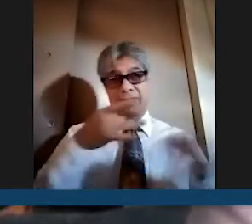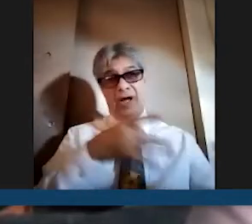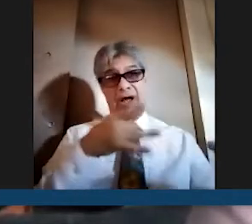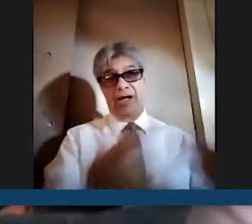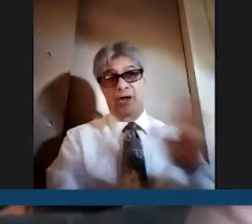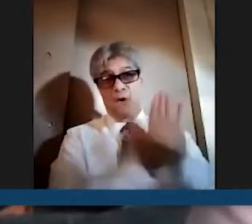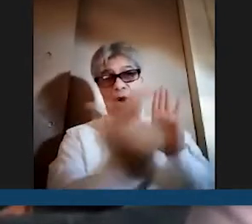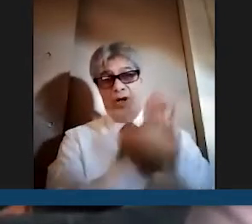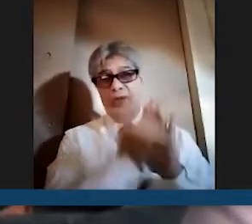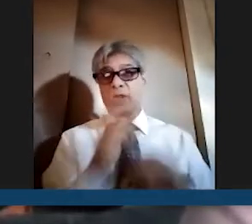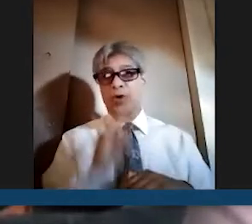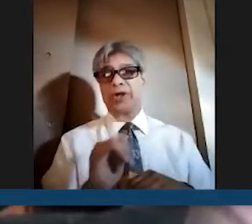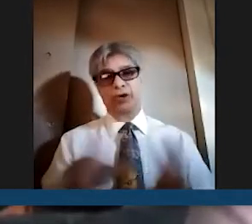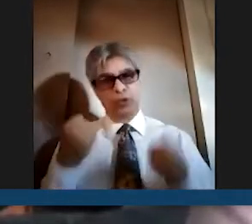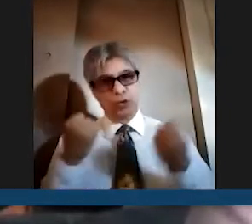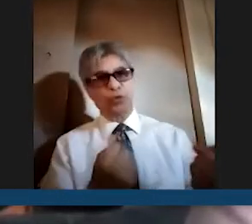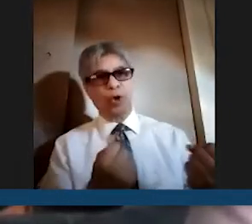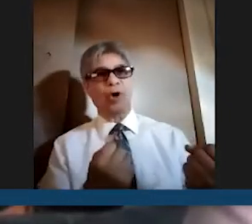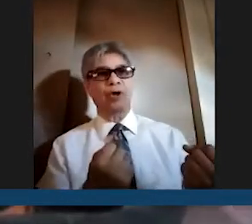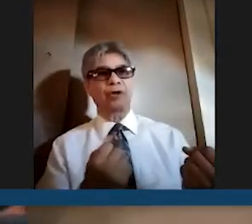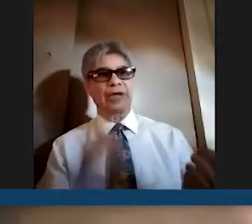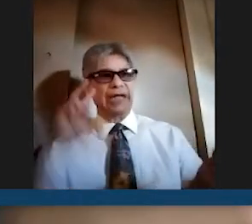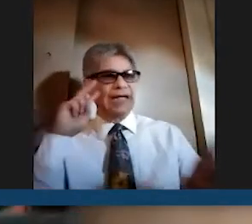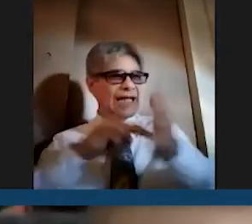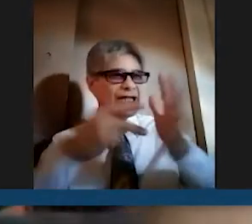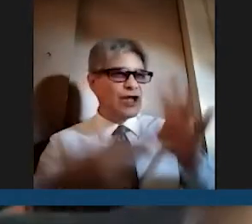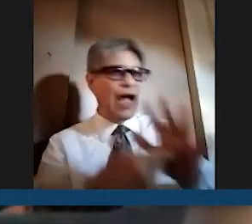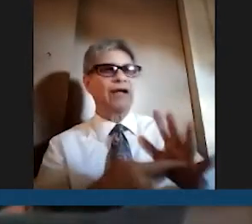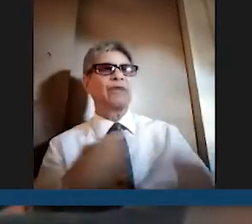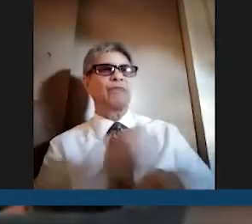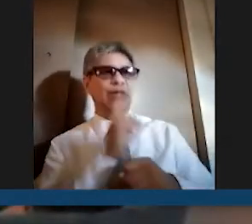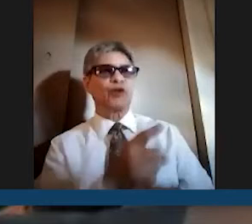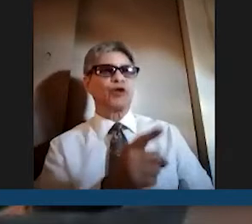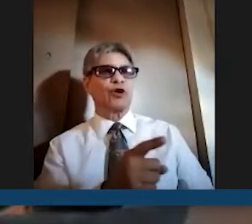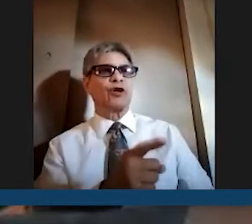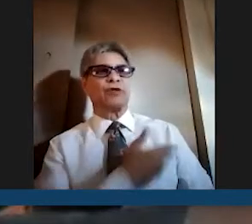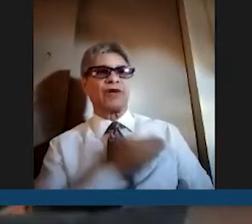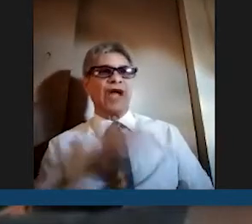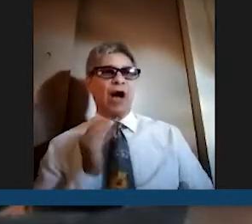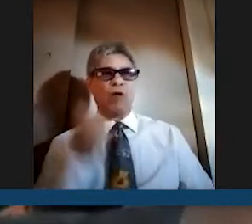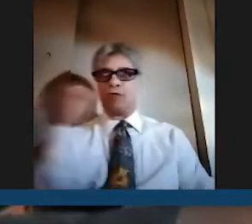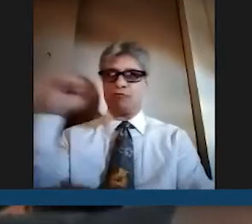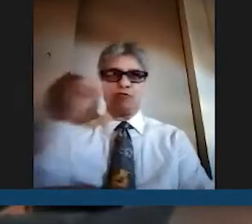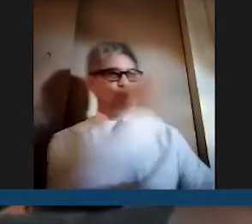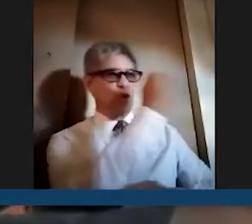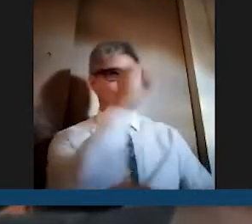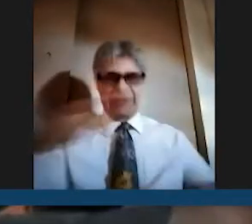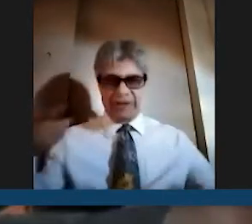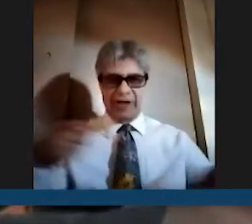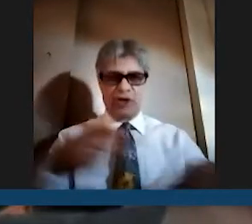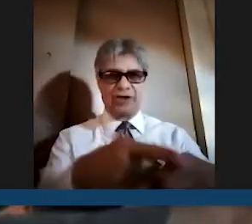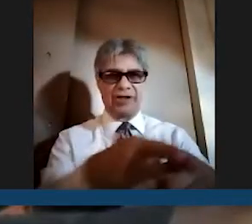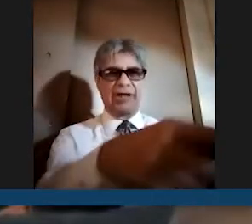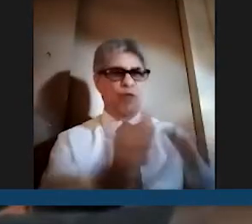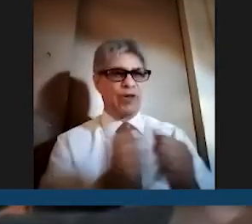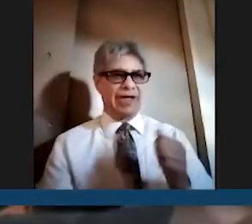a really strong intentionality in terms of making sure that our two movements are really intersecting with each other and standing up